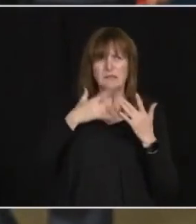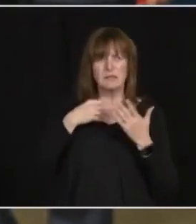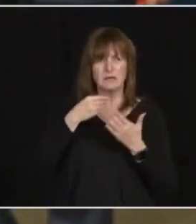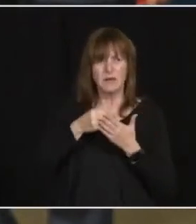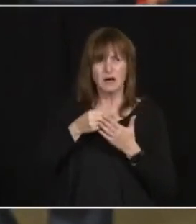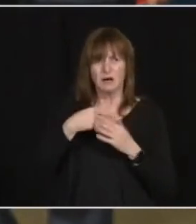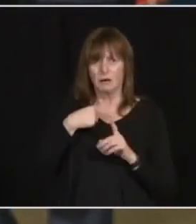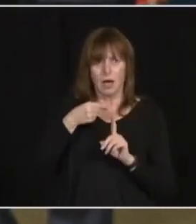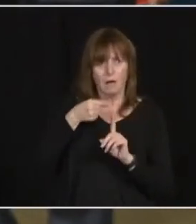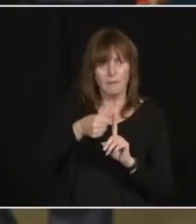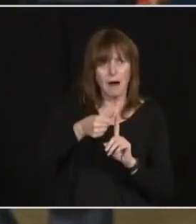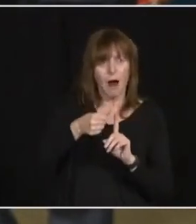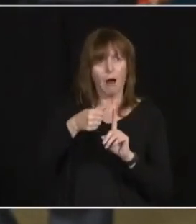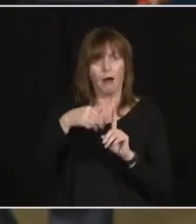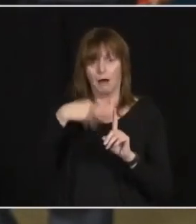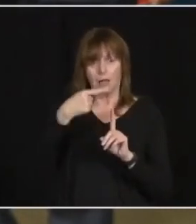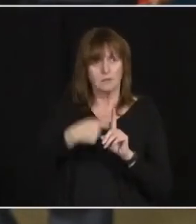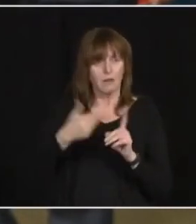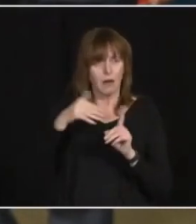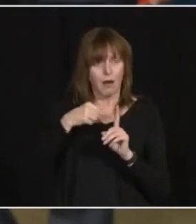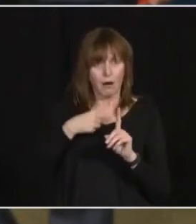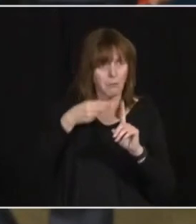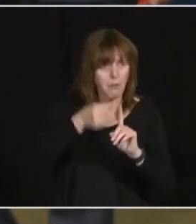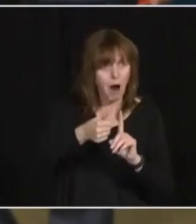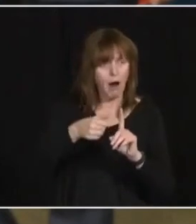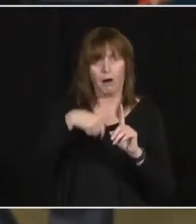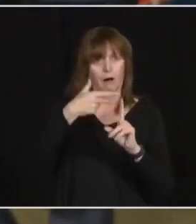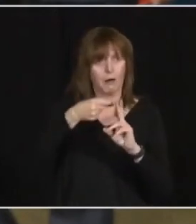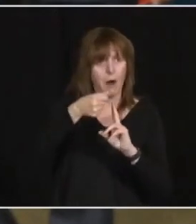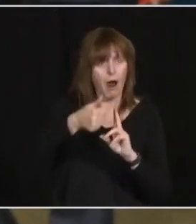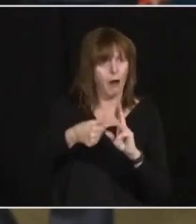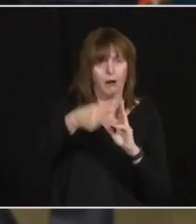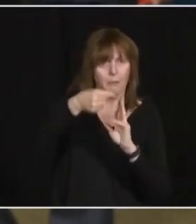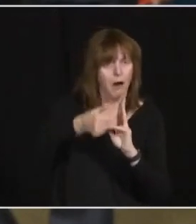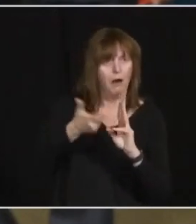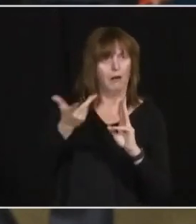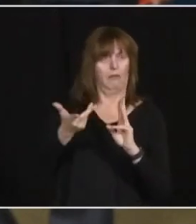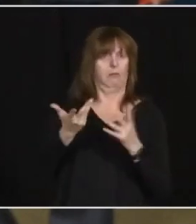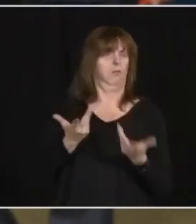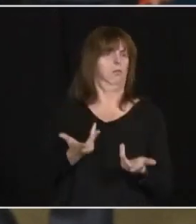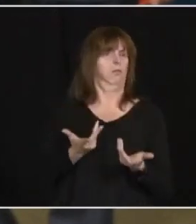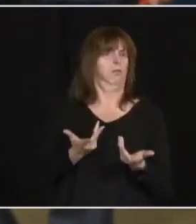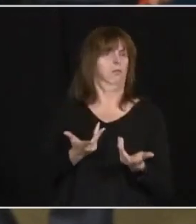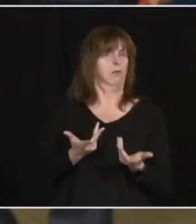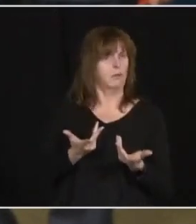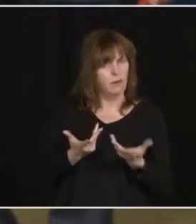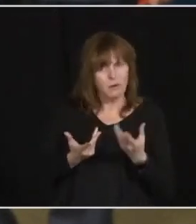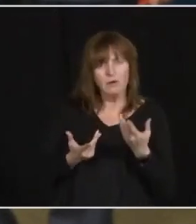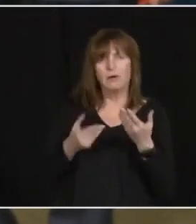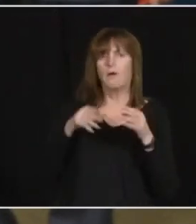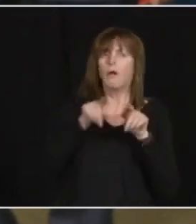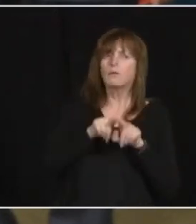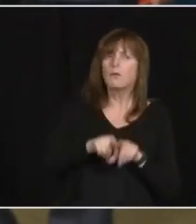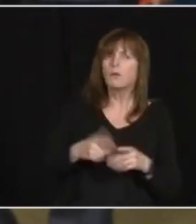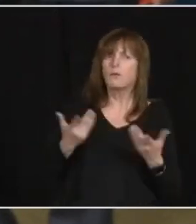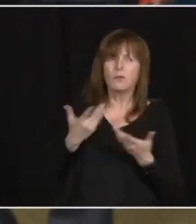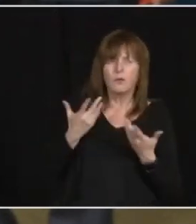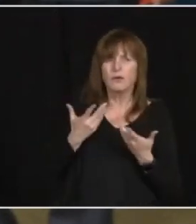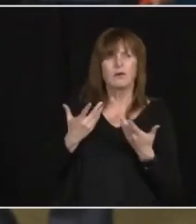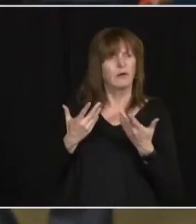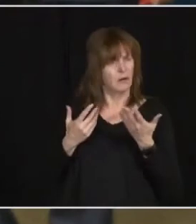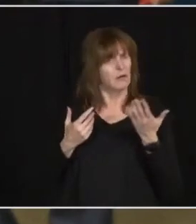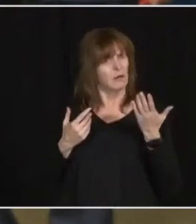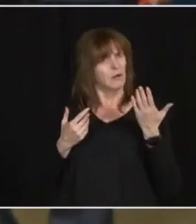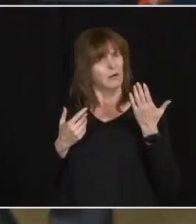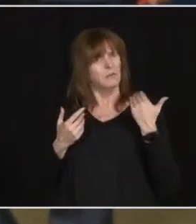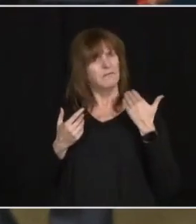also, India has shut down the export of raw materials that we use to make basic drugs, and the pharmacists